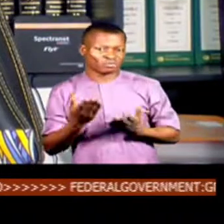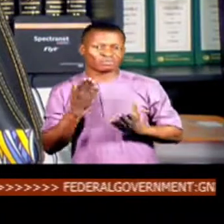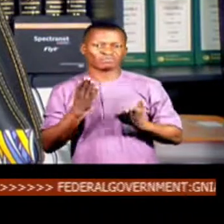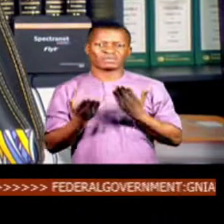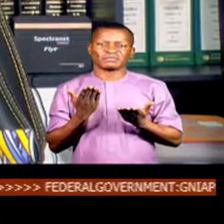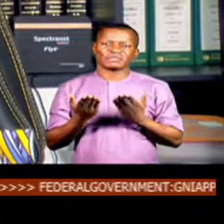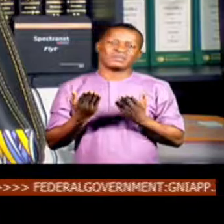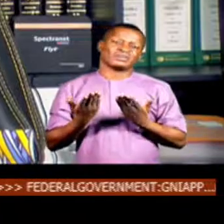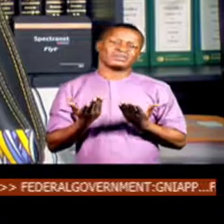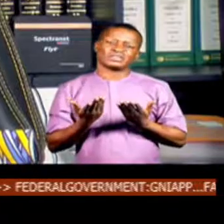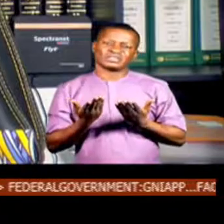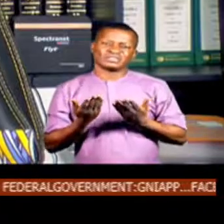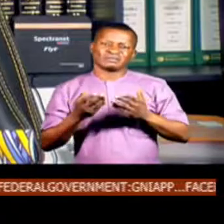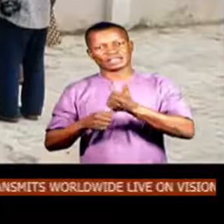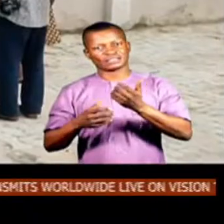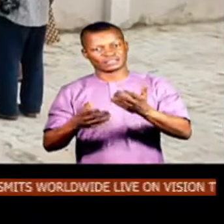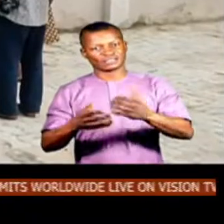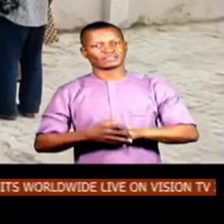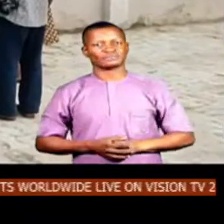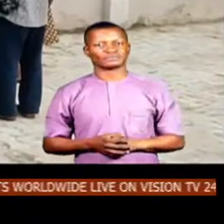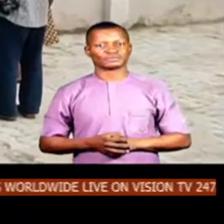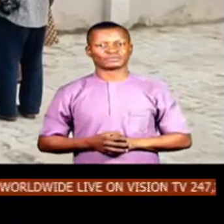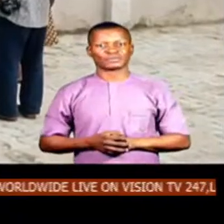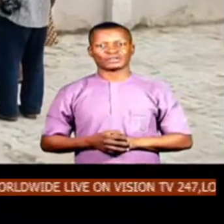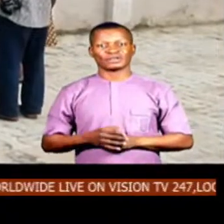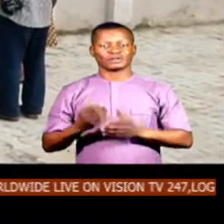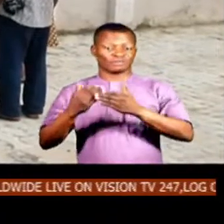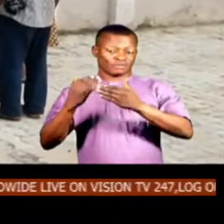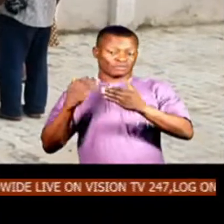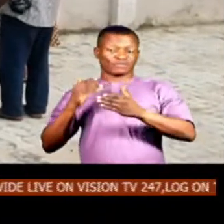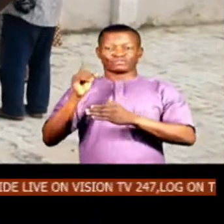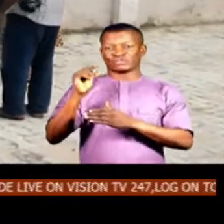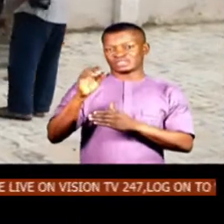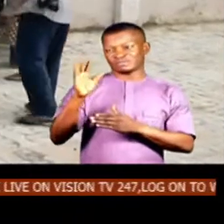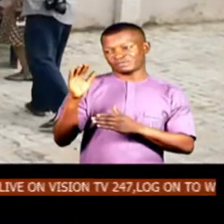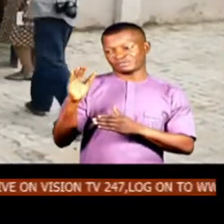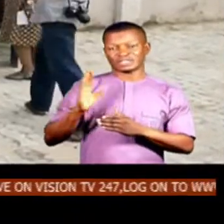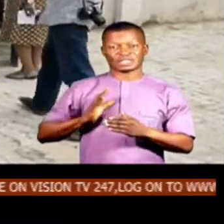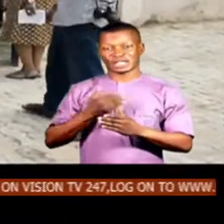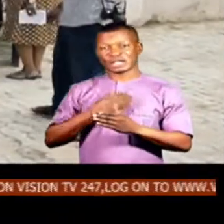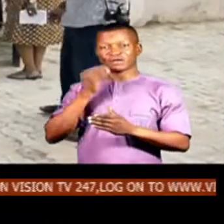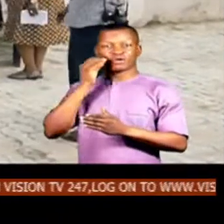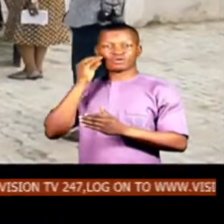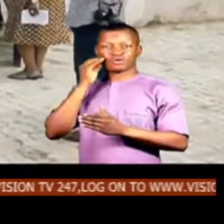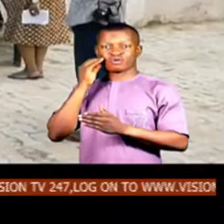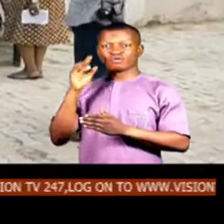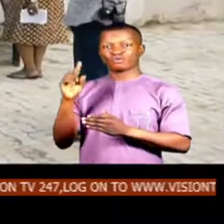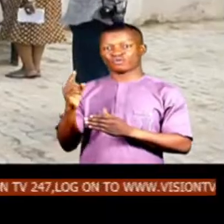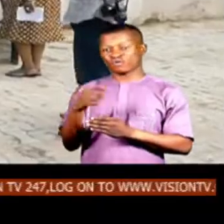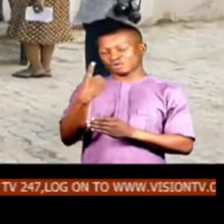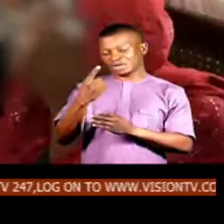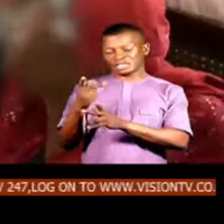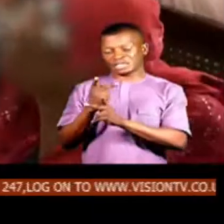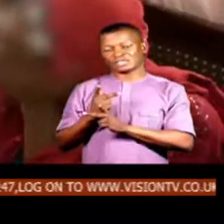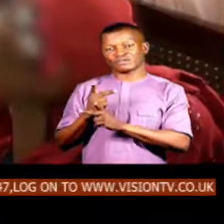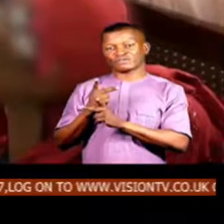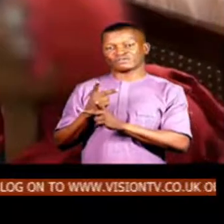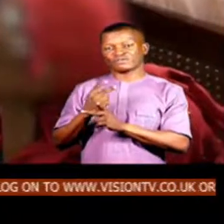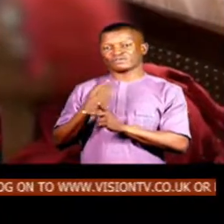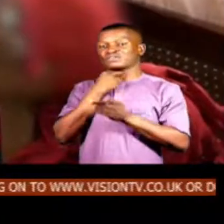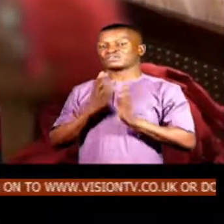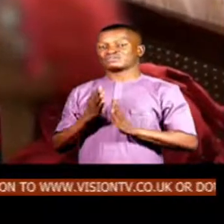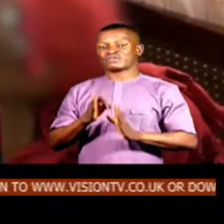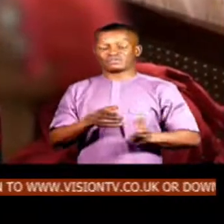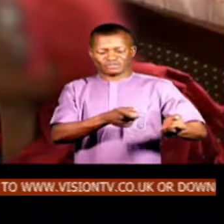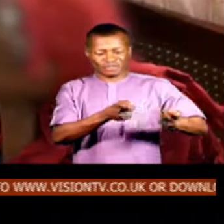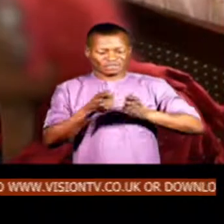probably stalking you, or pre-2015, our shelters only catered to victims of trafficking